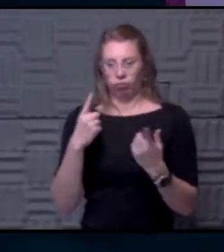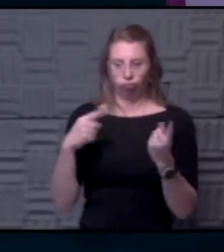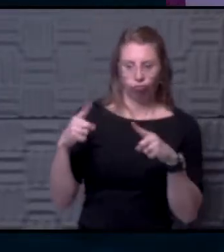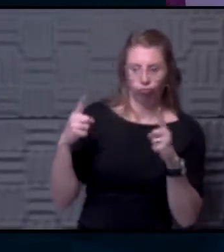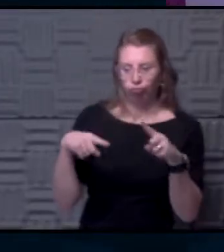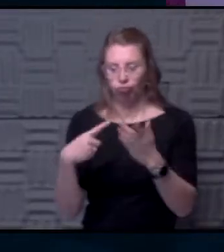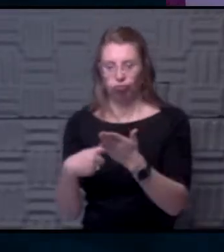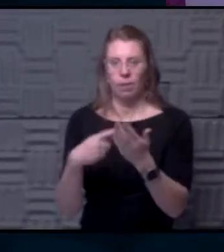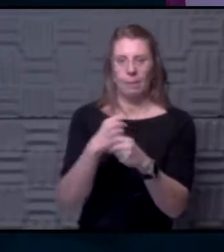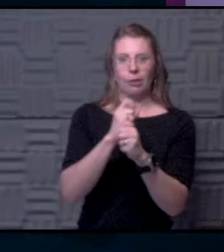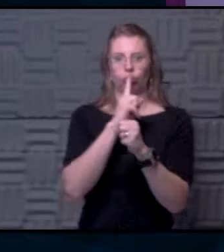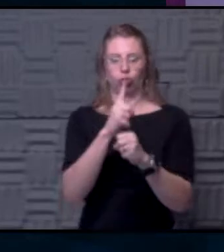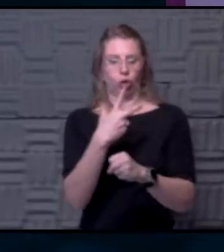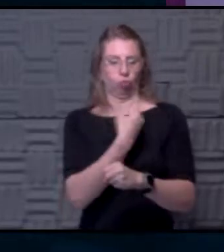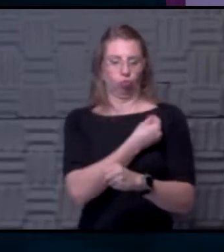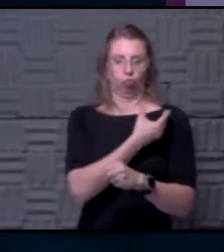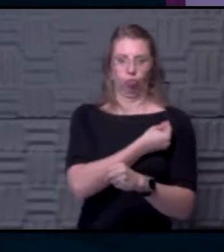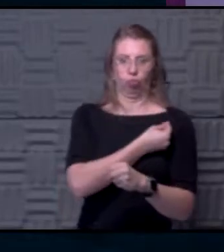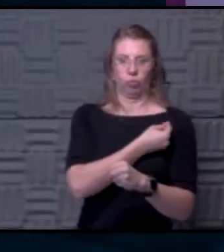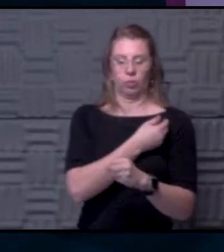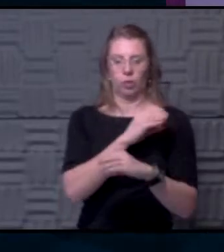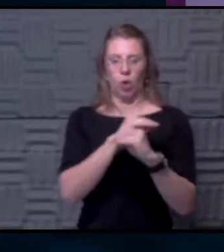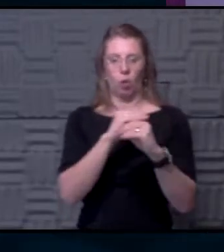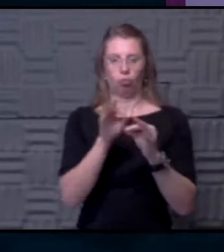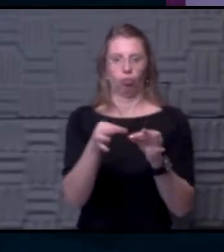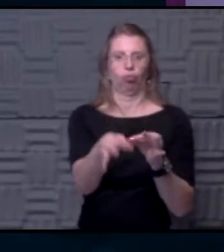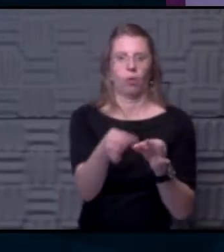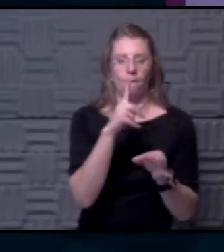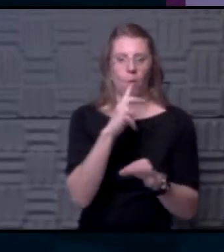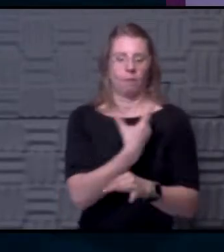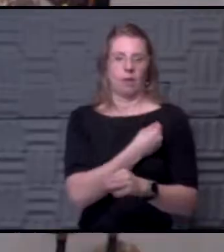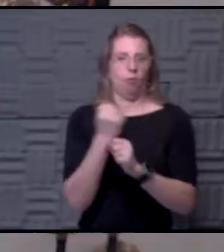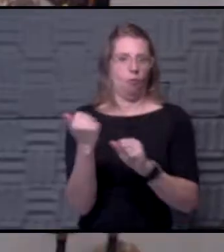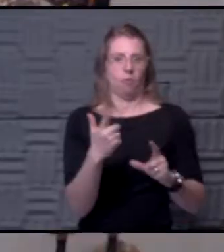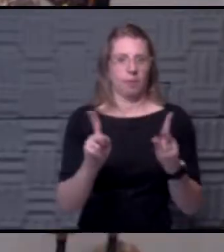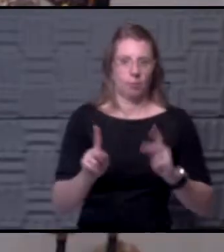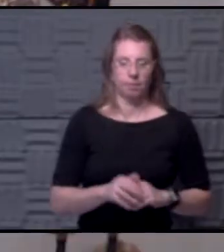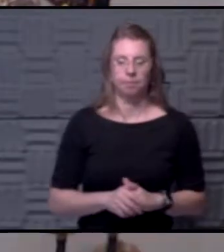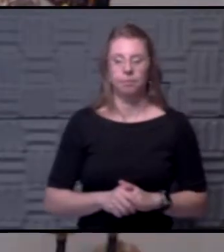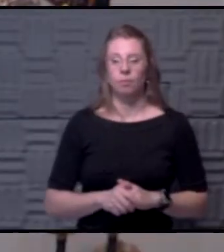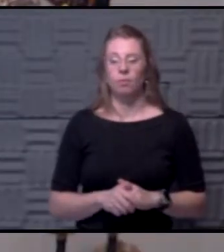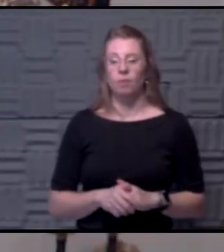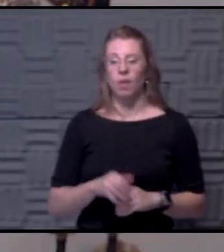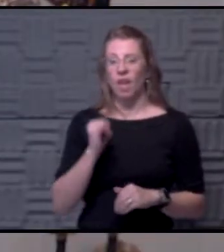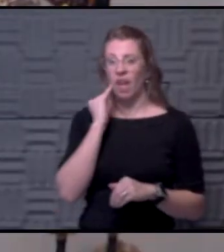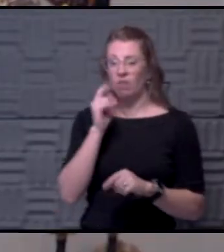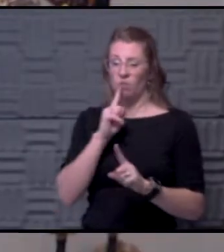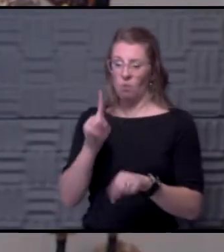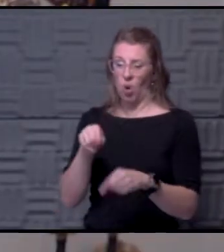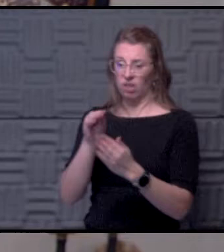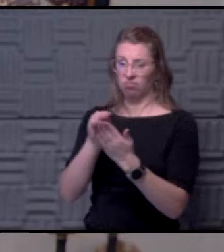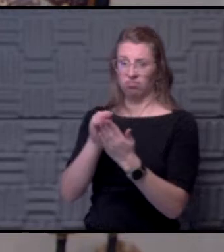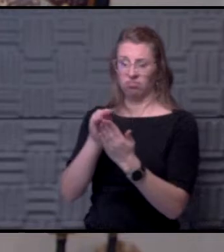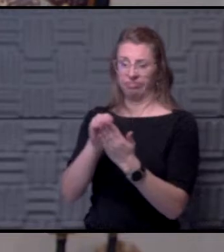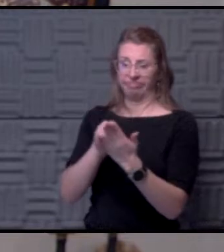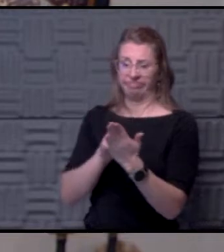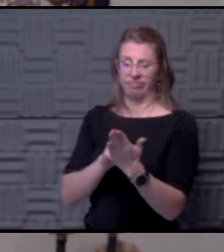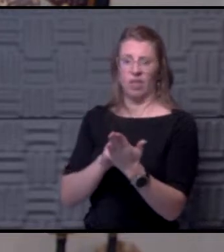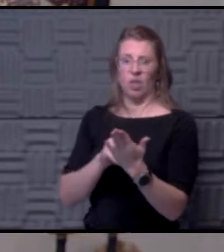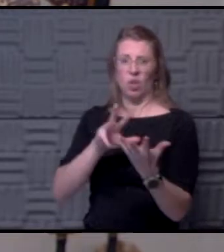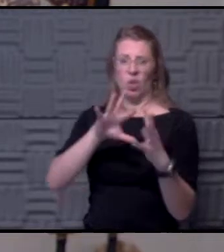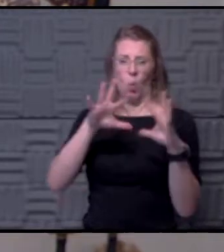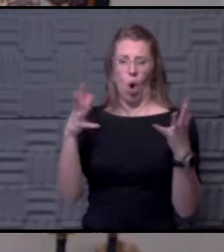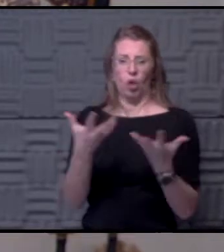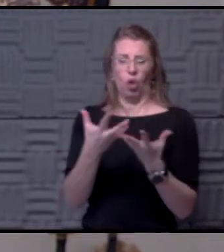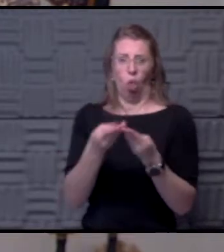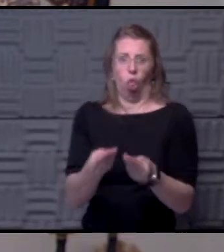make sure we get everybody vaccinated and we don't run into a problem around that. I think as long as that gets reported in, the world's not going to fall apart.